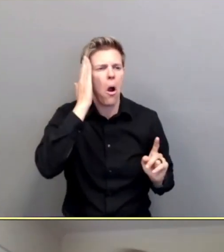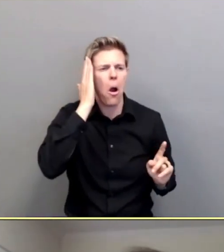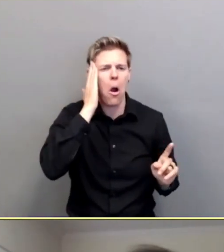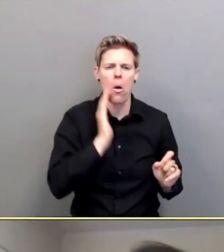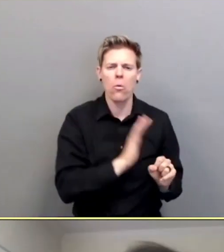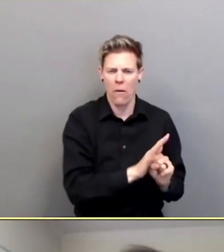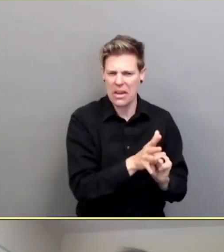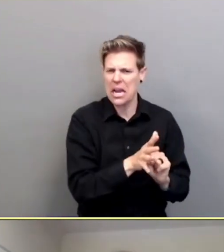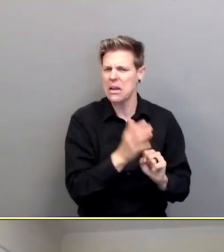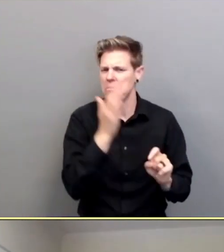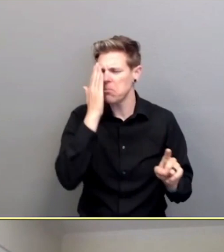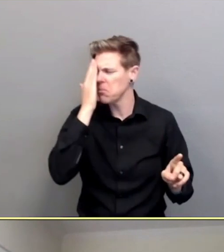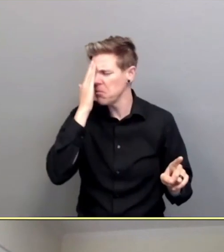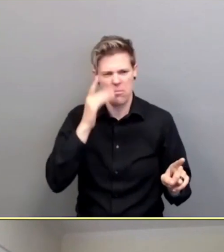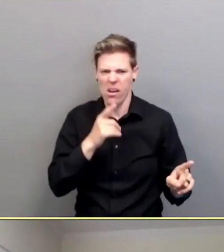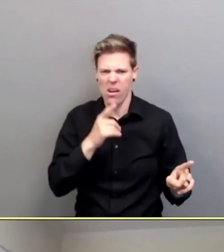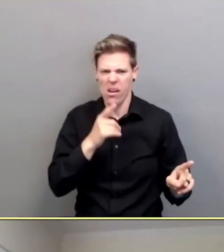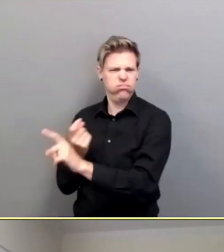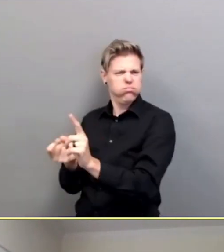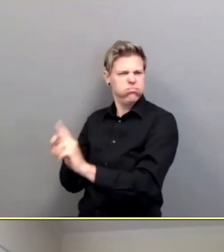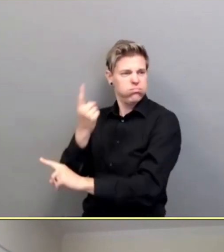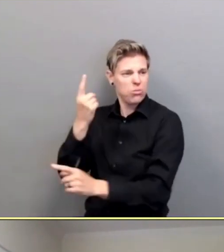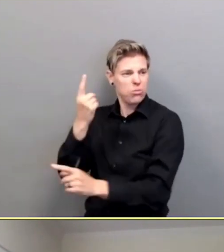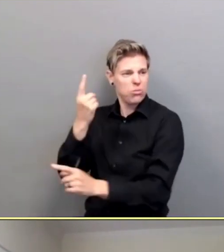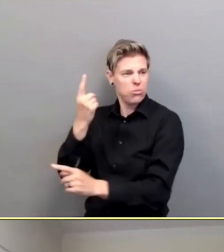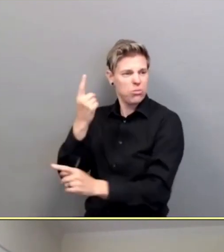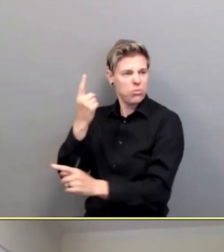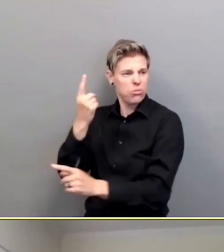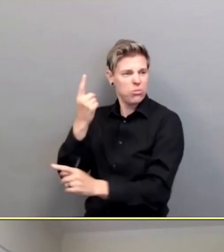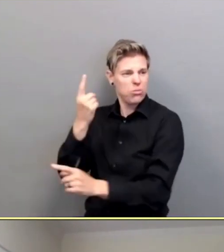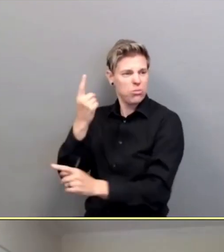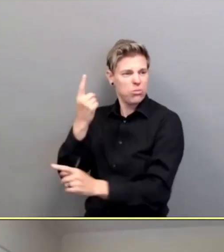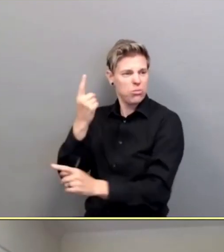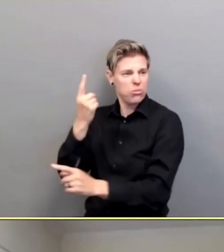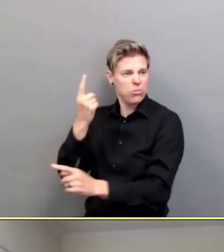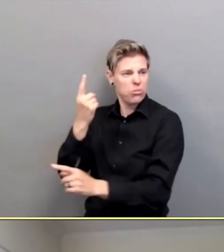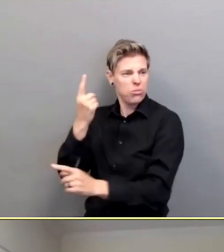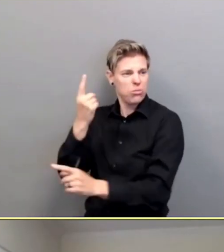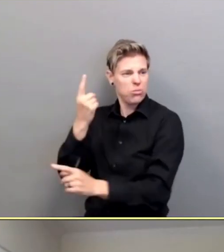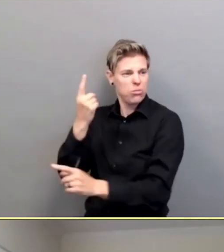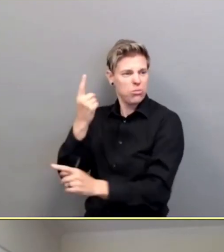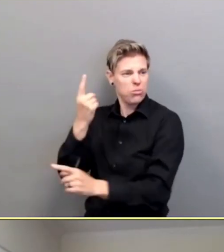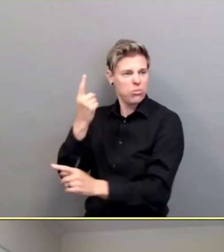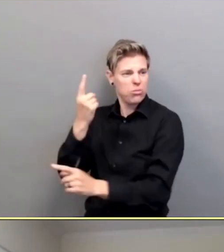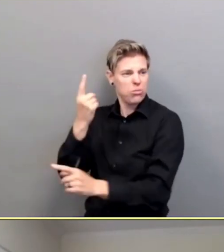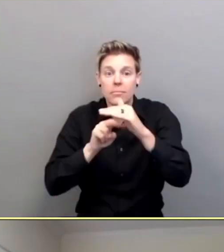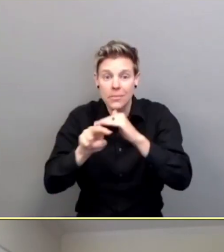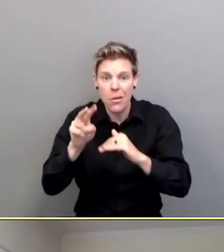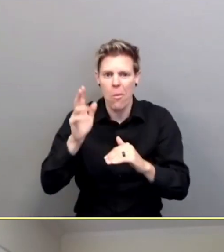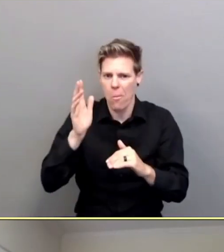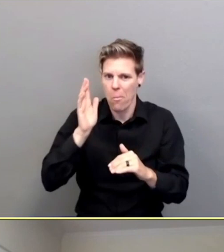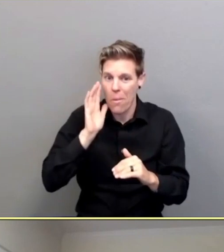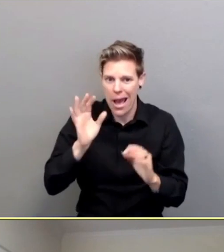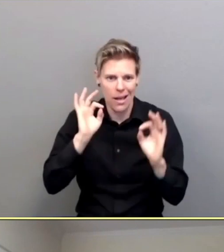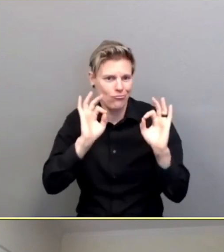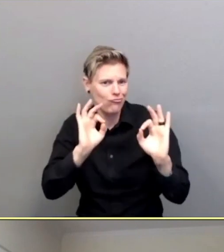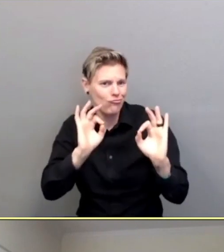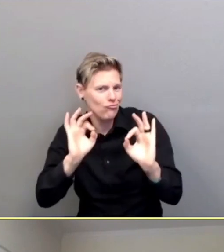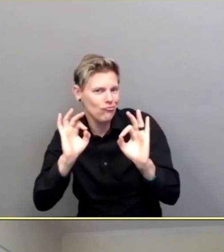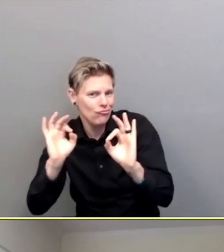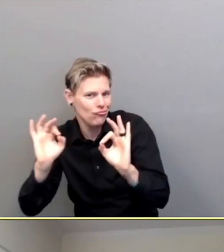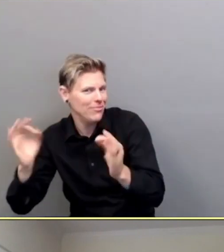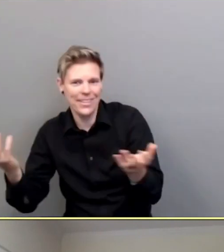the weather, or things like that either. I really hope that coronavirus becomes a seasonal virus. I would love that. That would